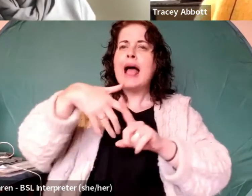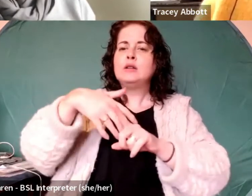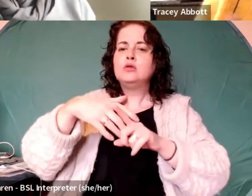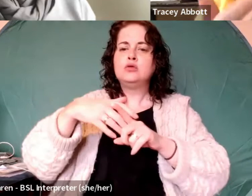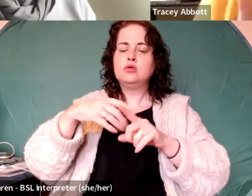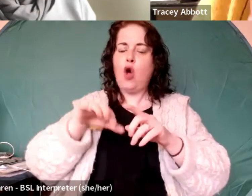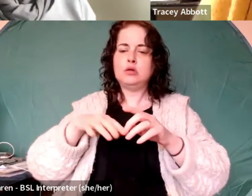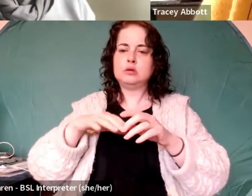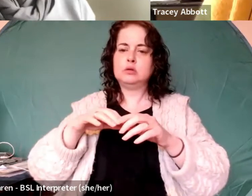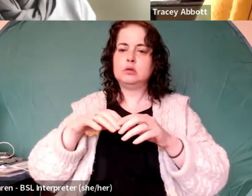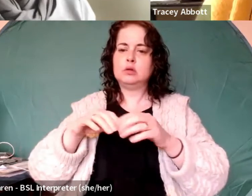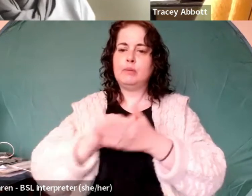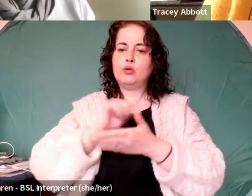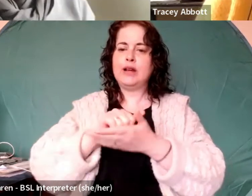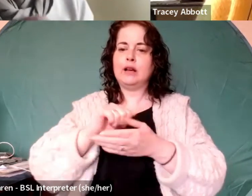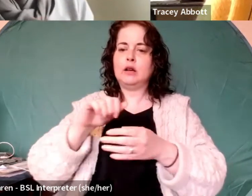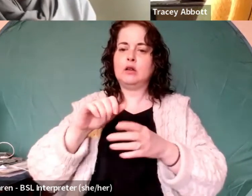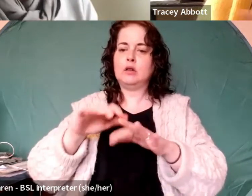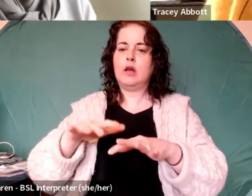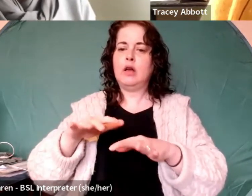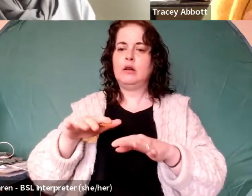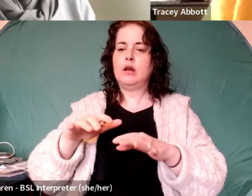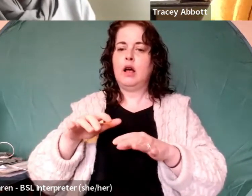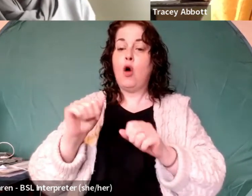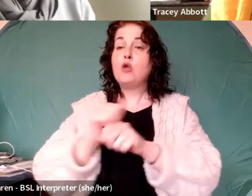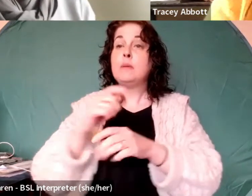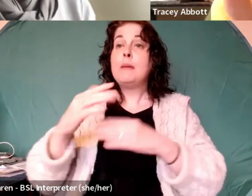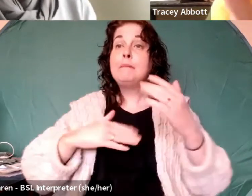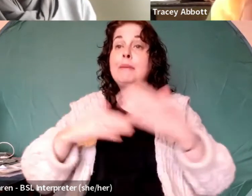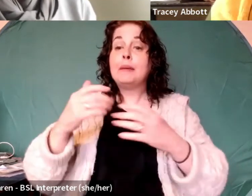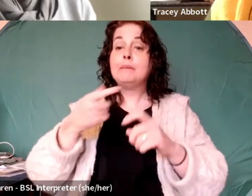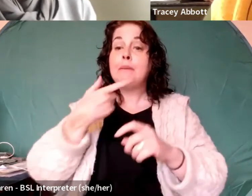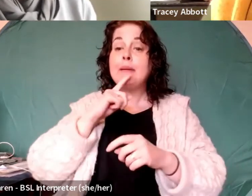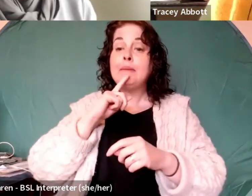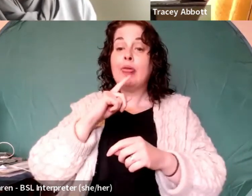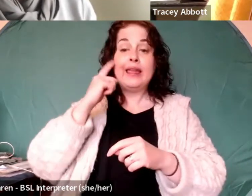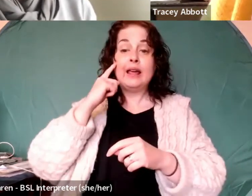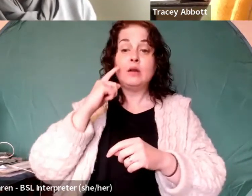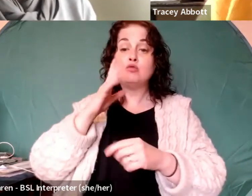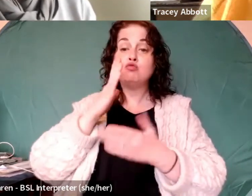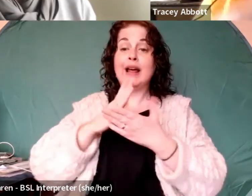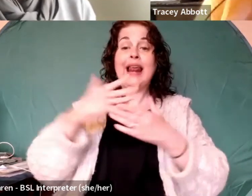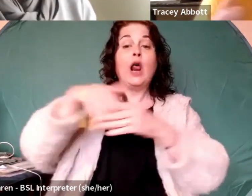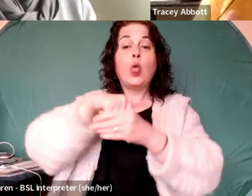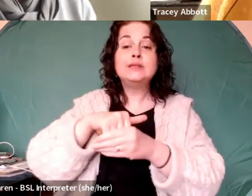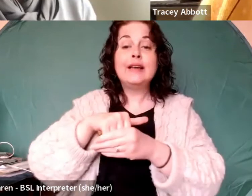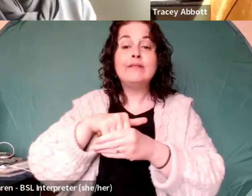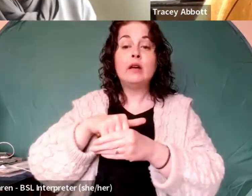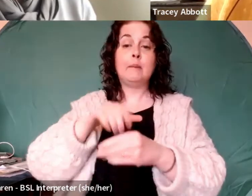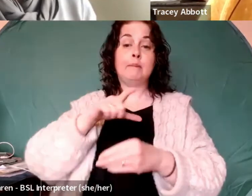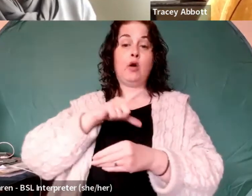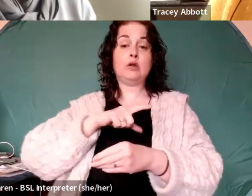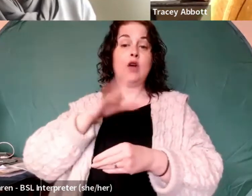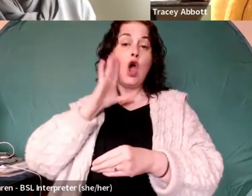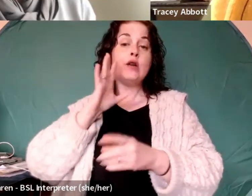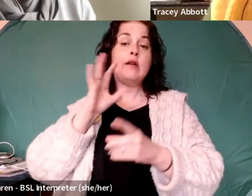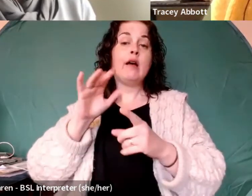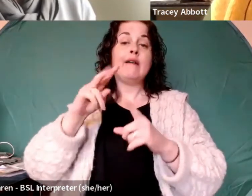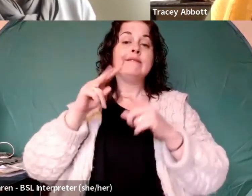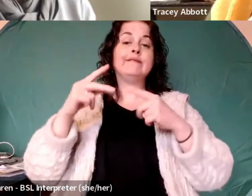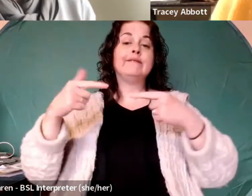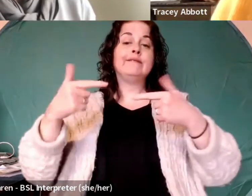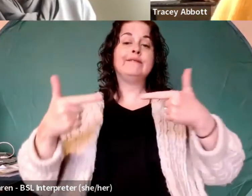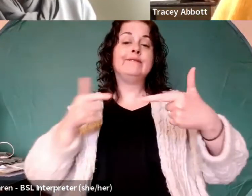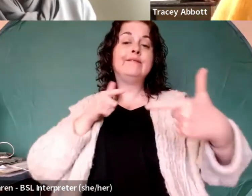correctly, and they've been built by people. Yeah, they think that they're going to be really inclusive because they've heard that video interviews are a really good